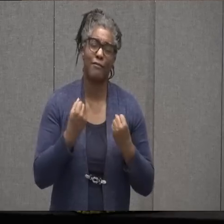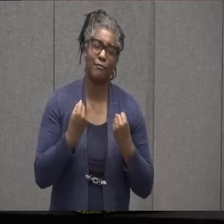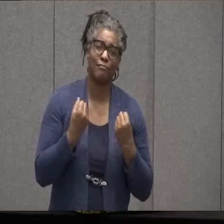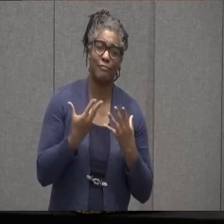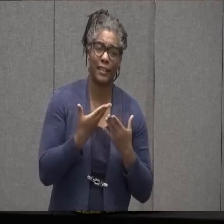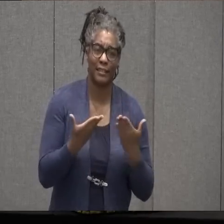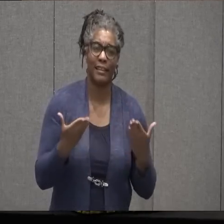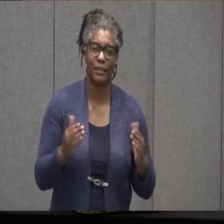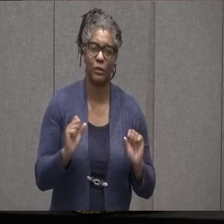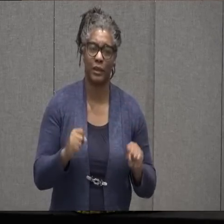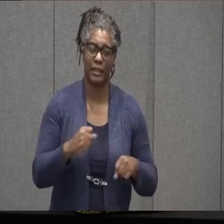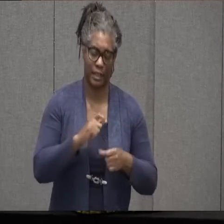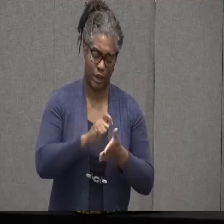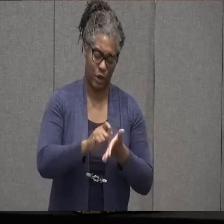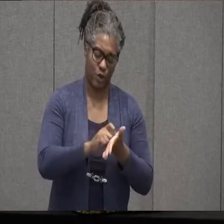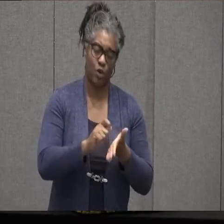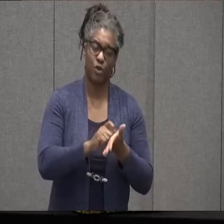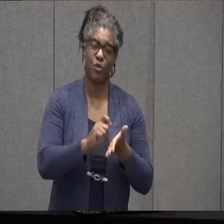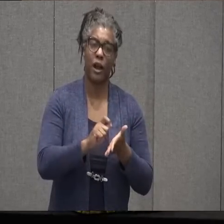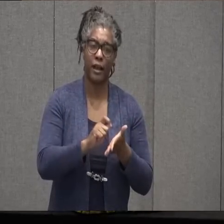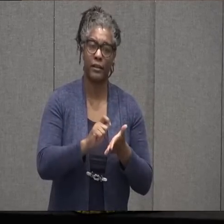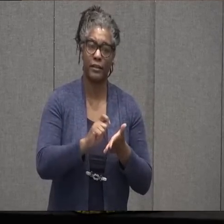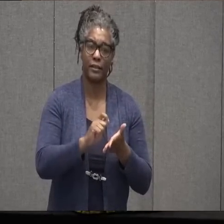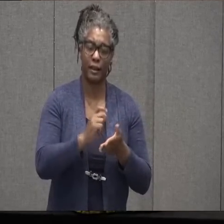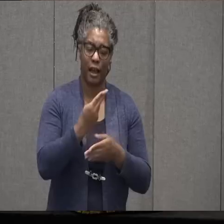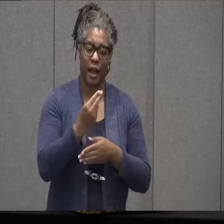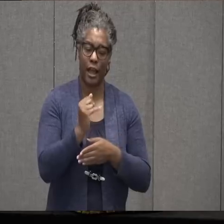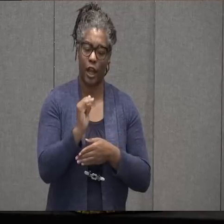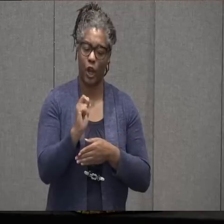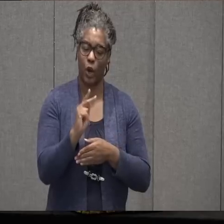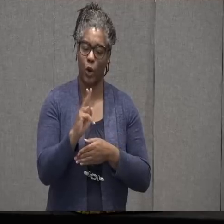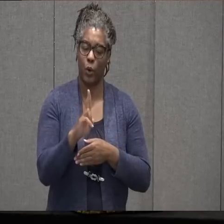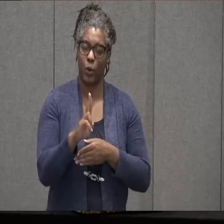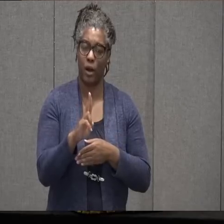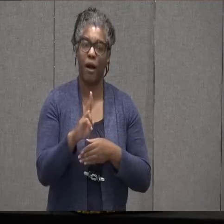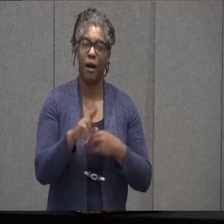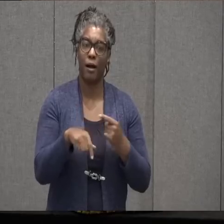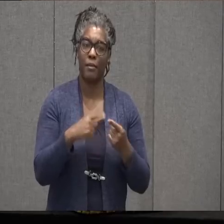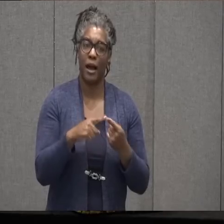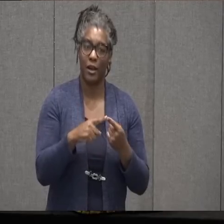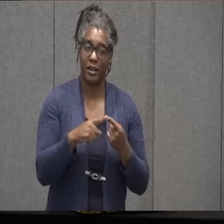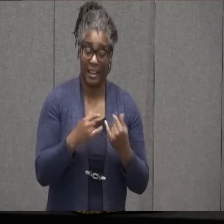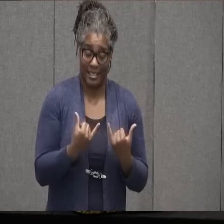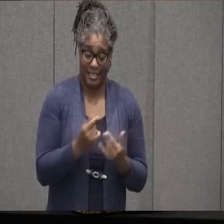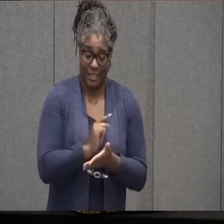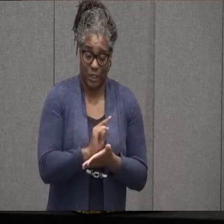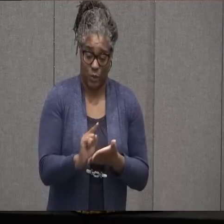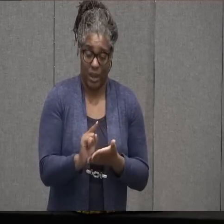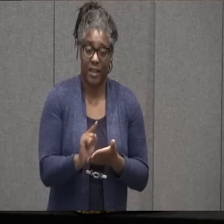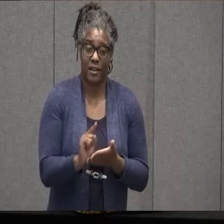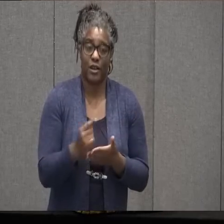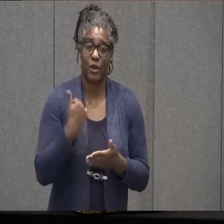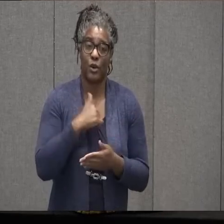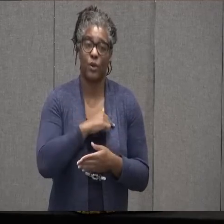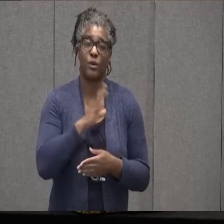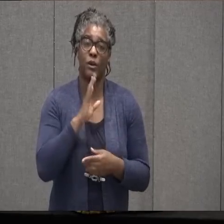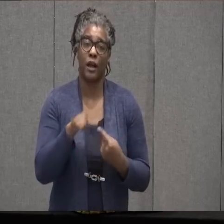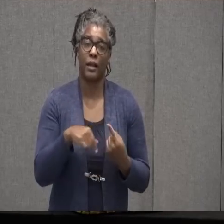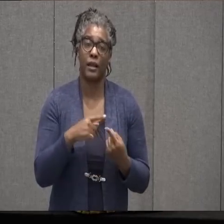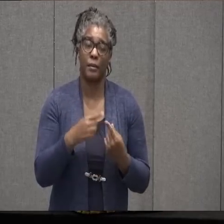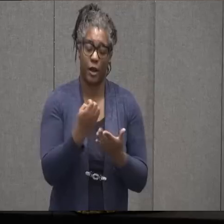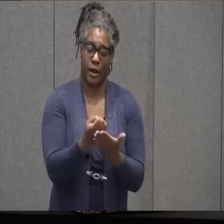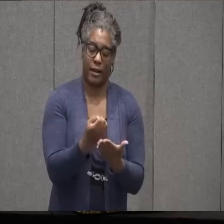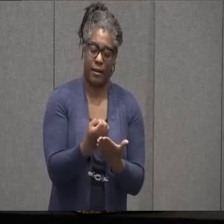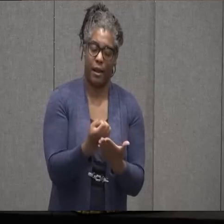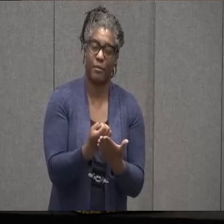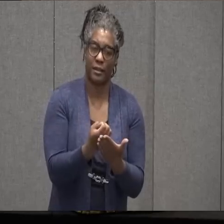also, this week, are talking about economics. So we can think about things that are going on in our life